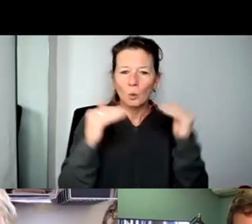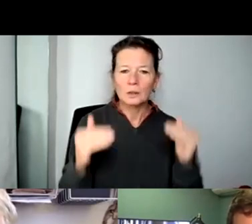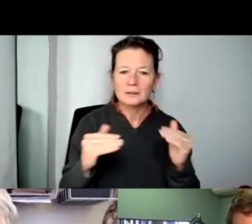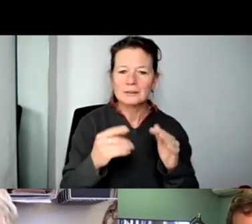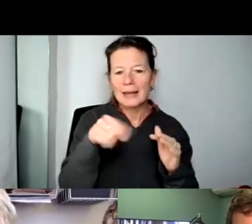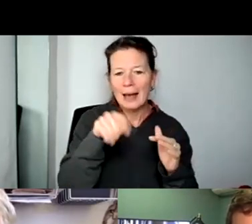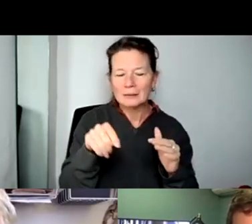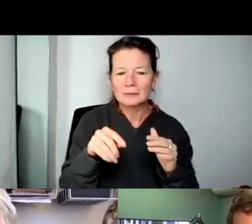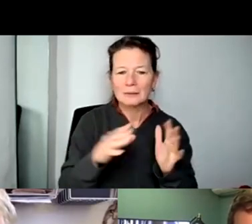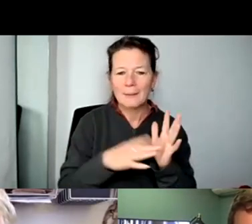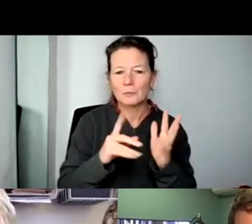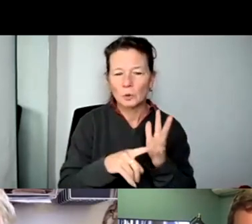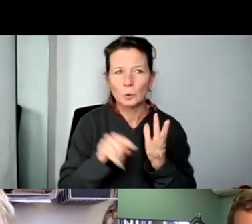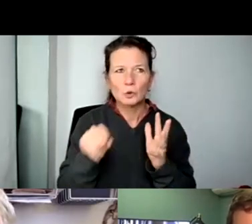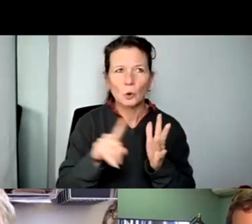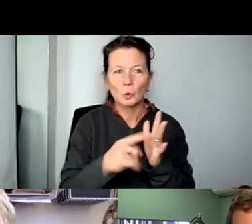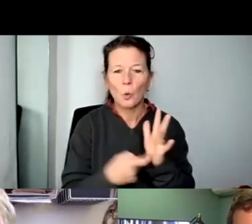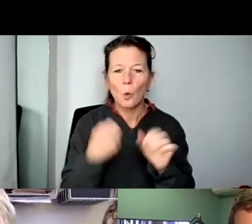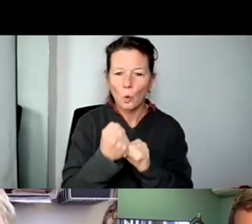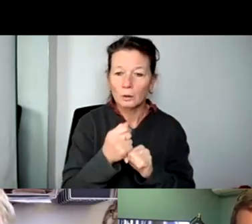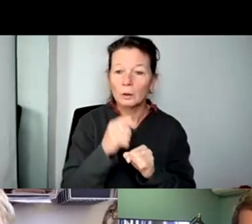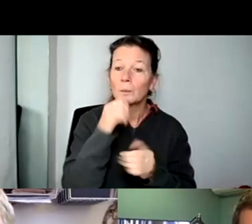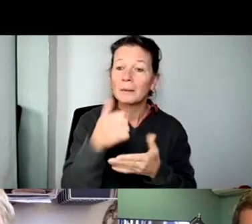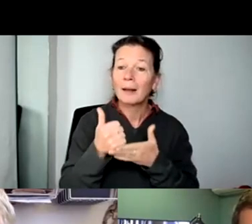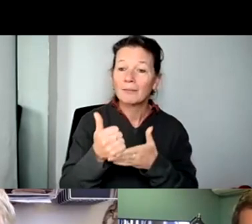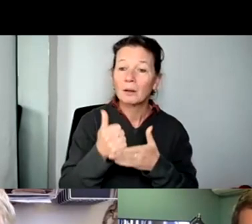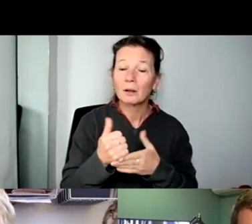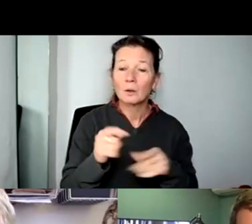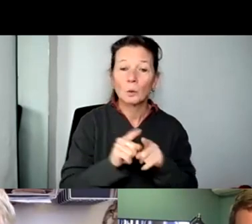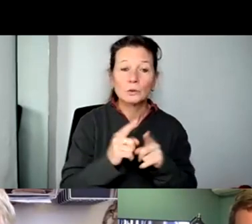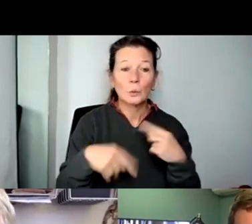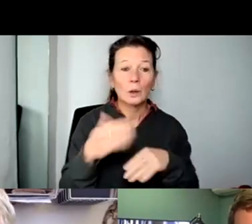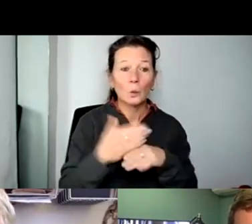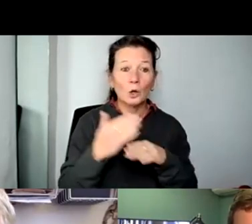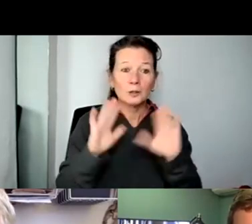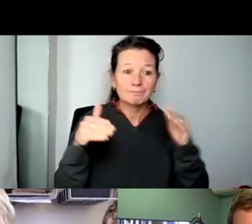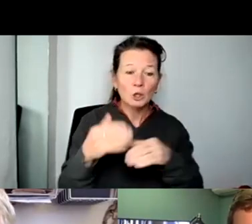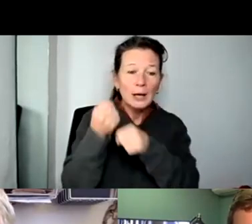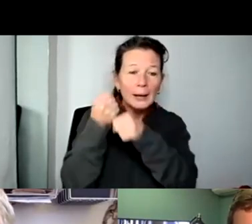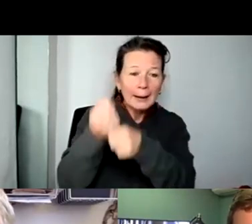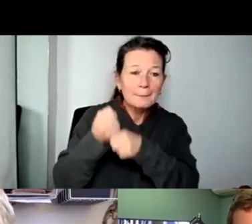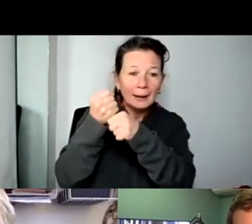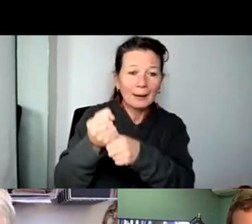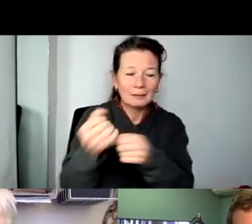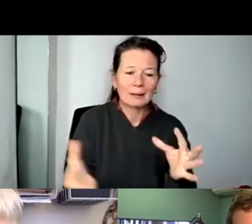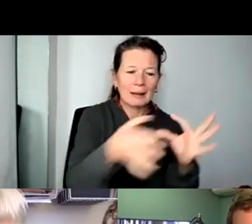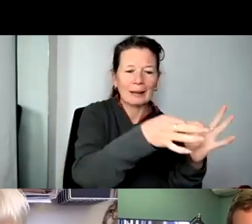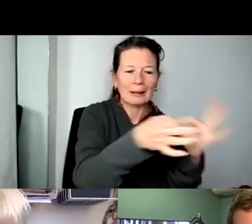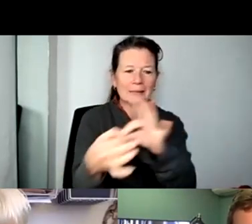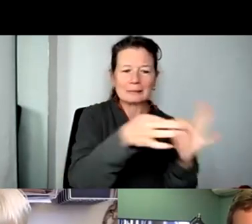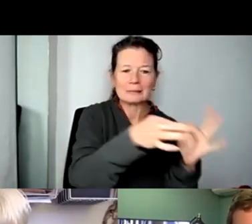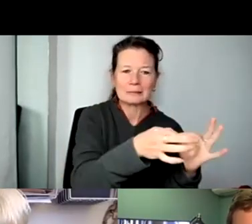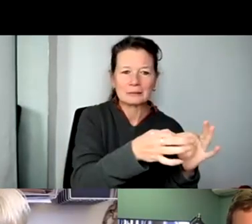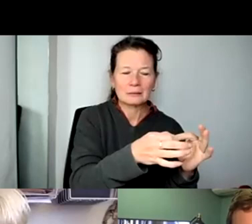qualities@themu.org, really helpful. But we're also actually working on a campaign alongside that, because we think